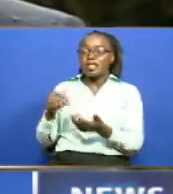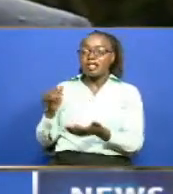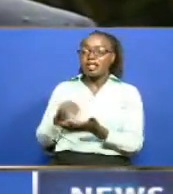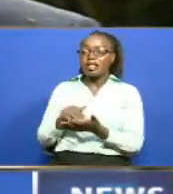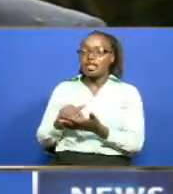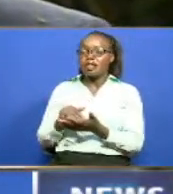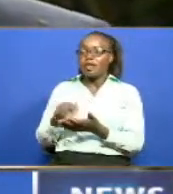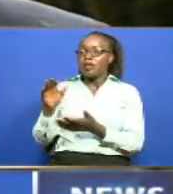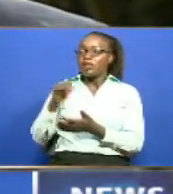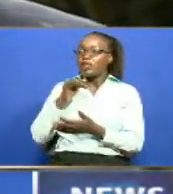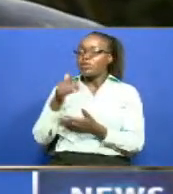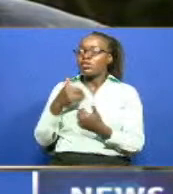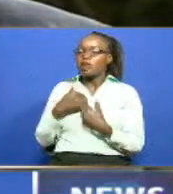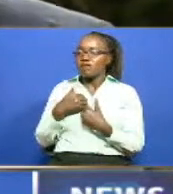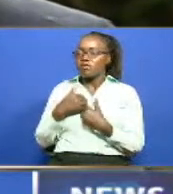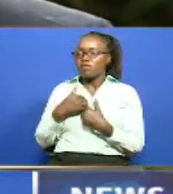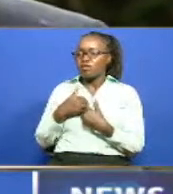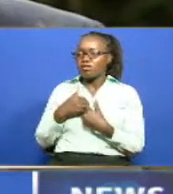have people